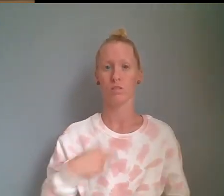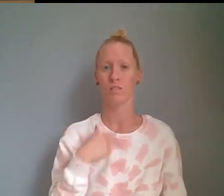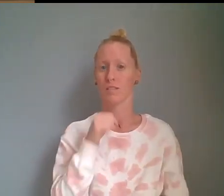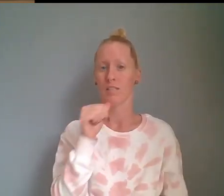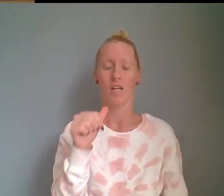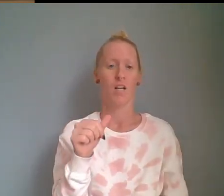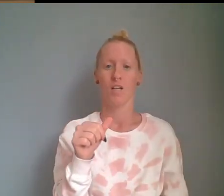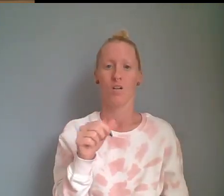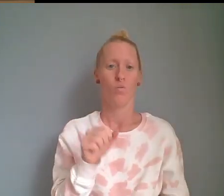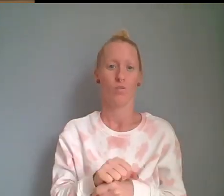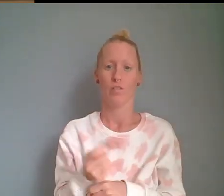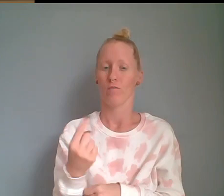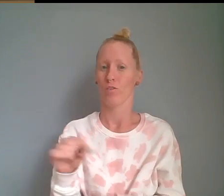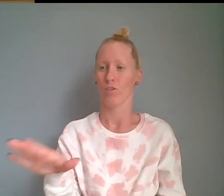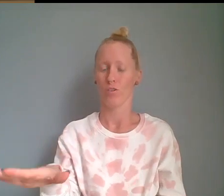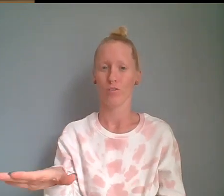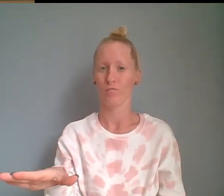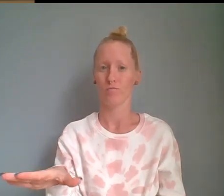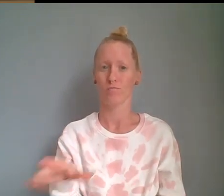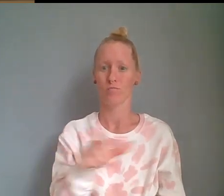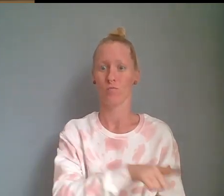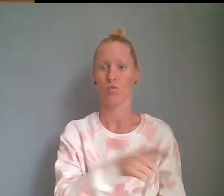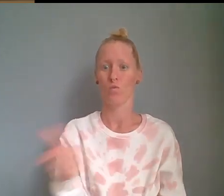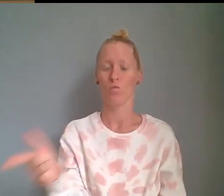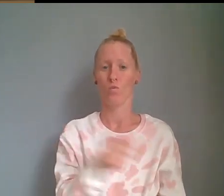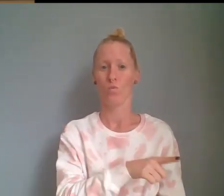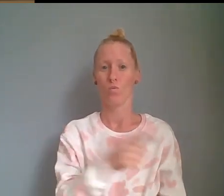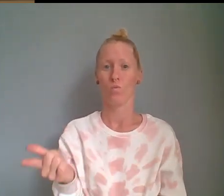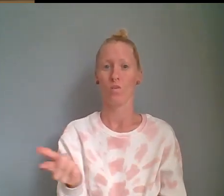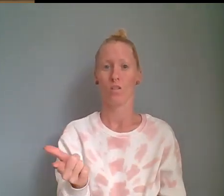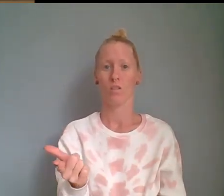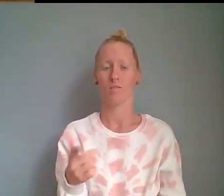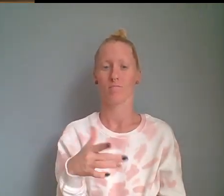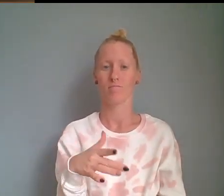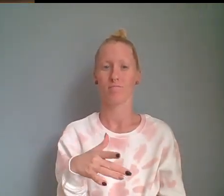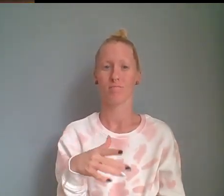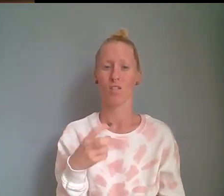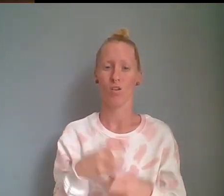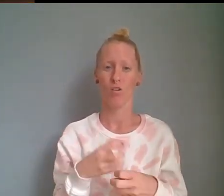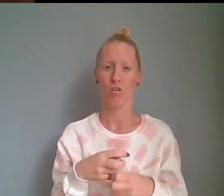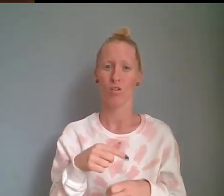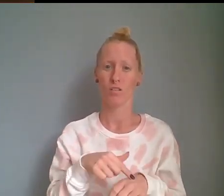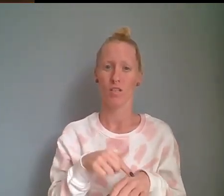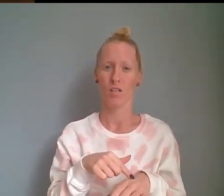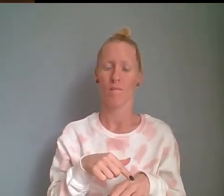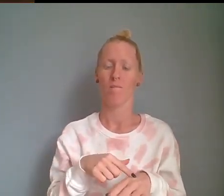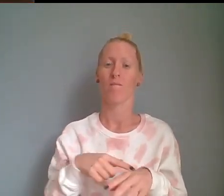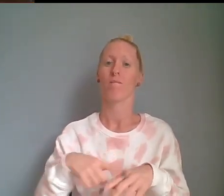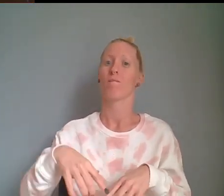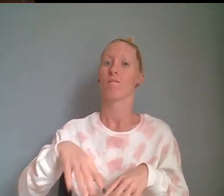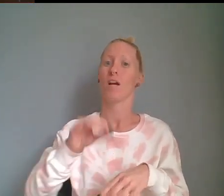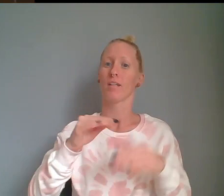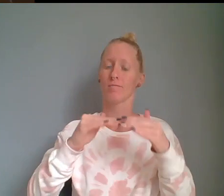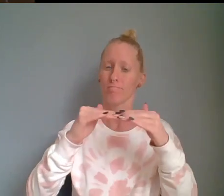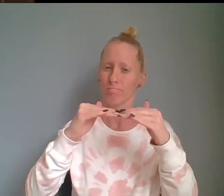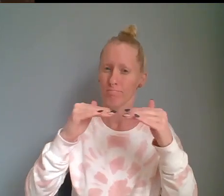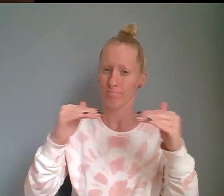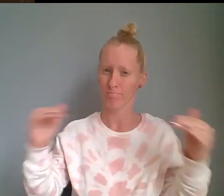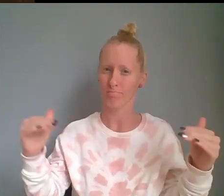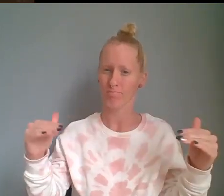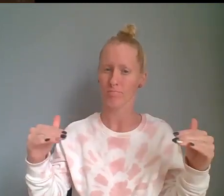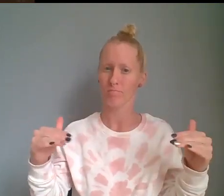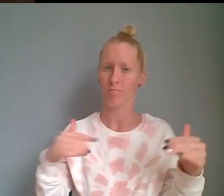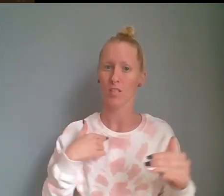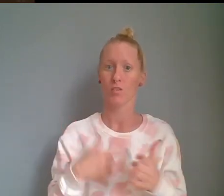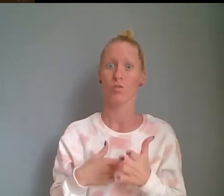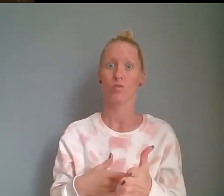And so she's flipping back and forth, but they're having a hard time finding that middle ground. So I want to show you